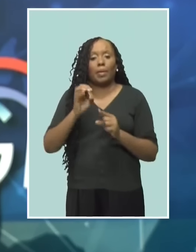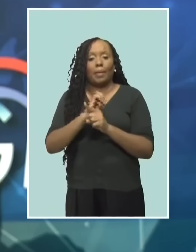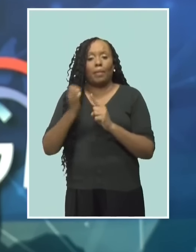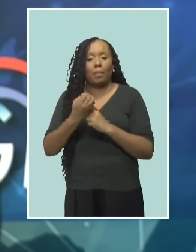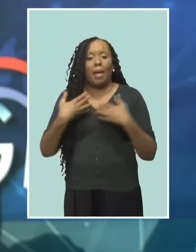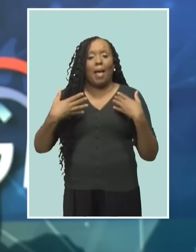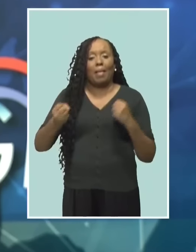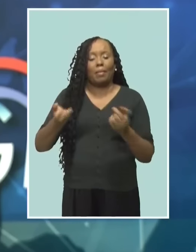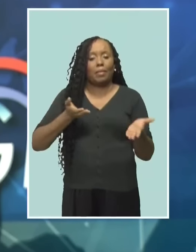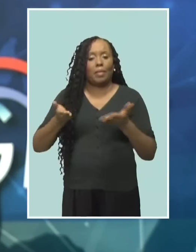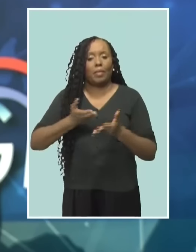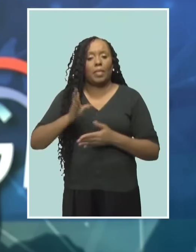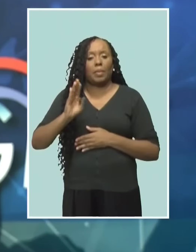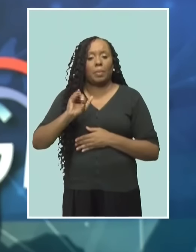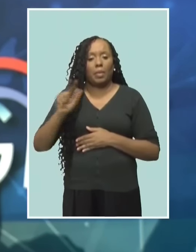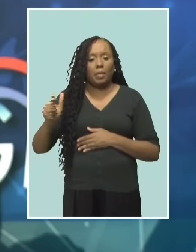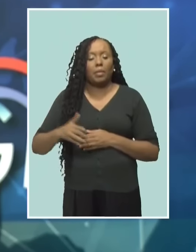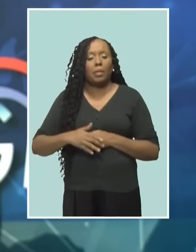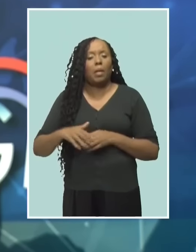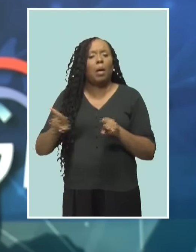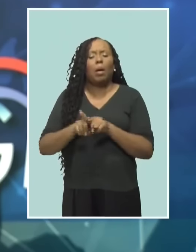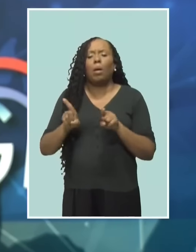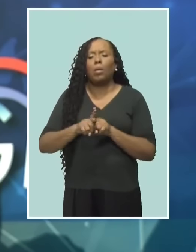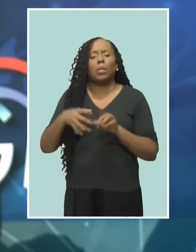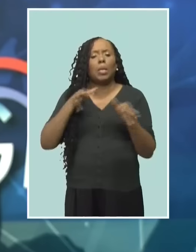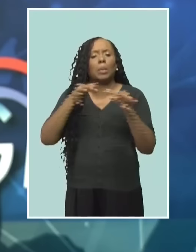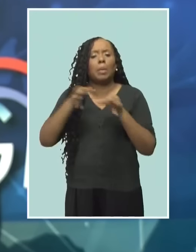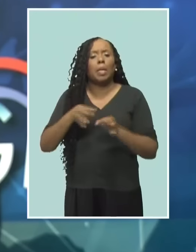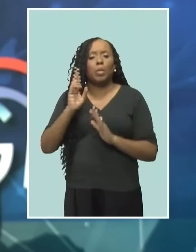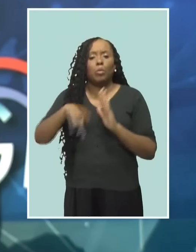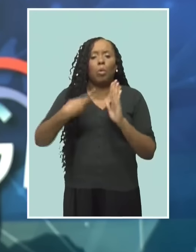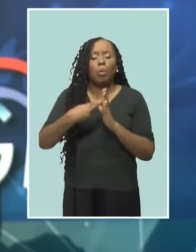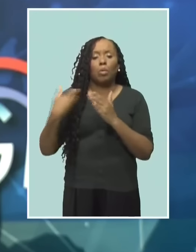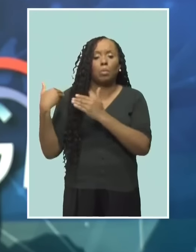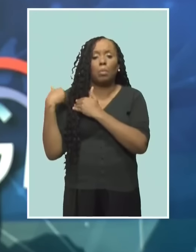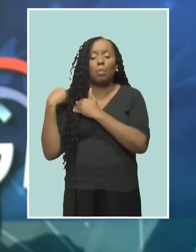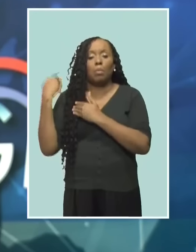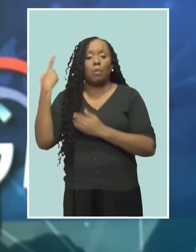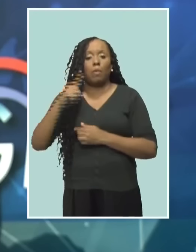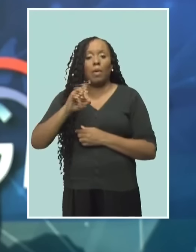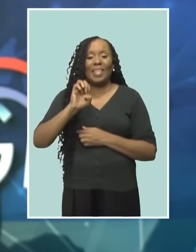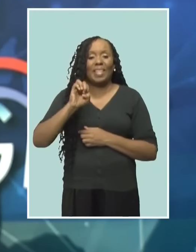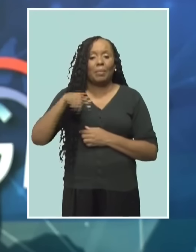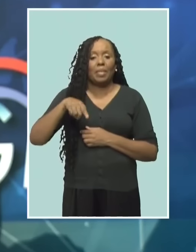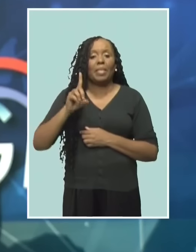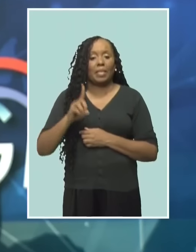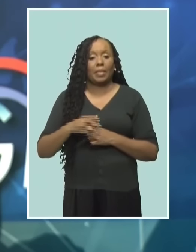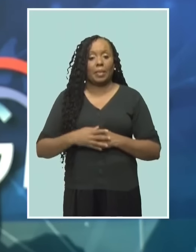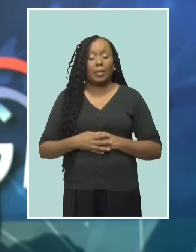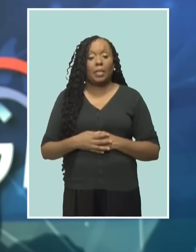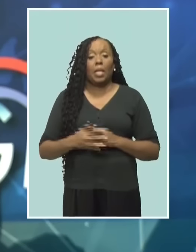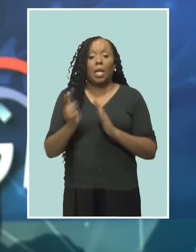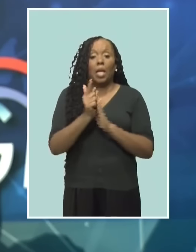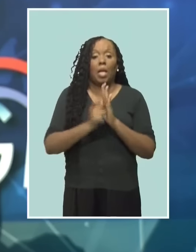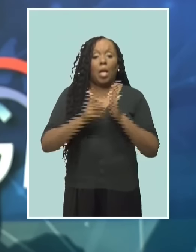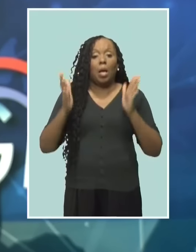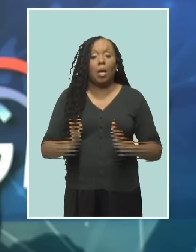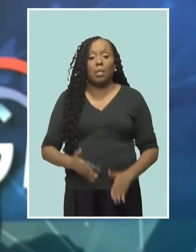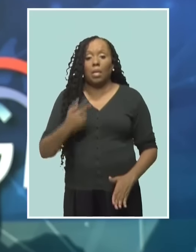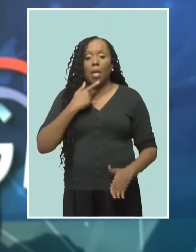2024. Further insight was also provided into the role and functions of the EPD. Attorney at Law Christine Toppin-Alahar